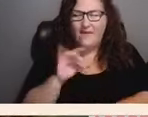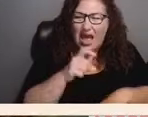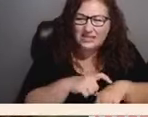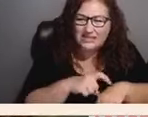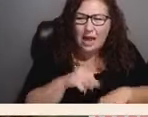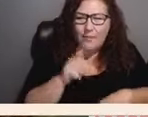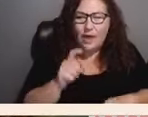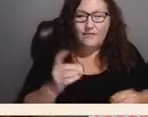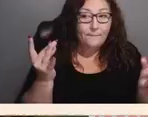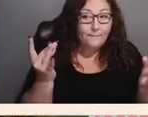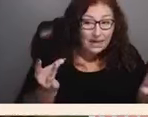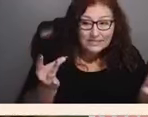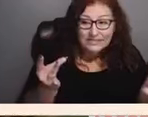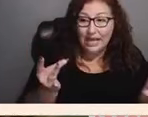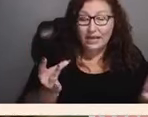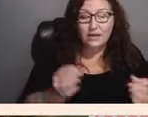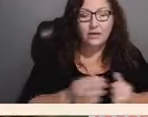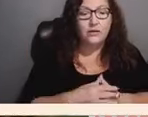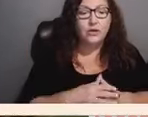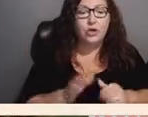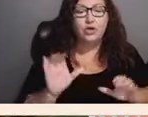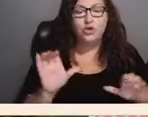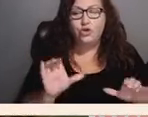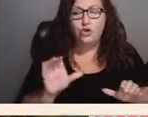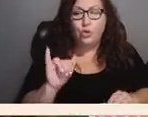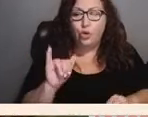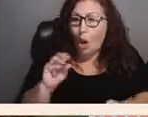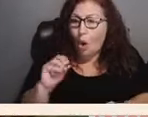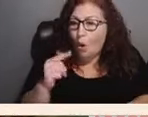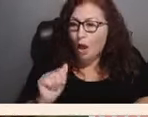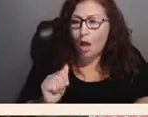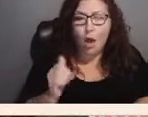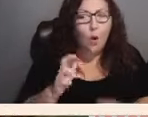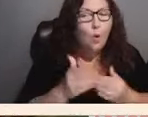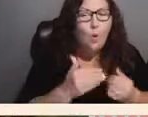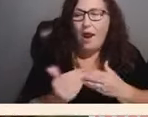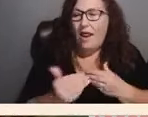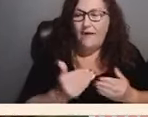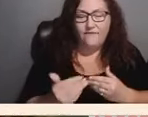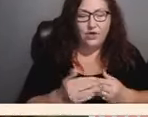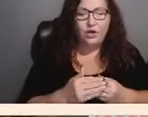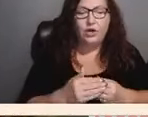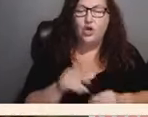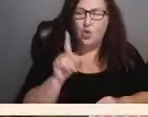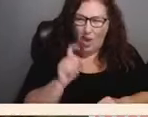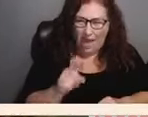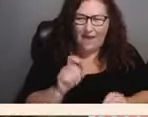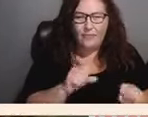meditate, do yoga, whatever it is. You have to be able to